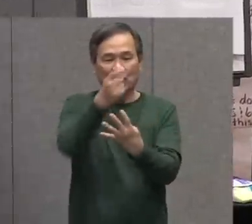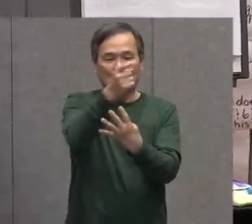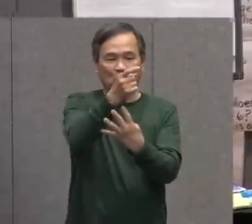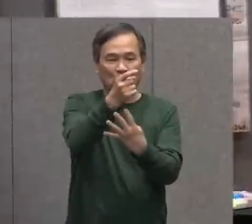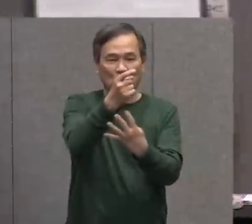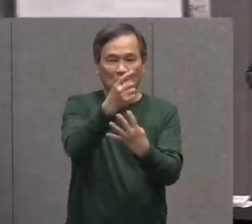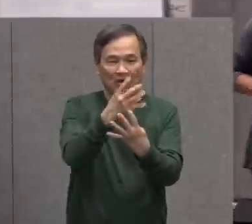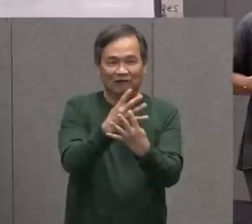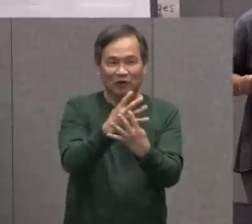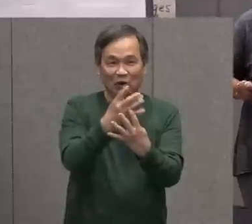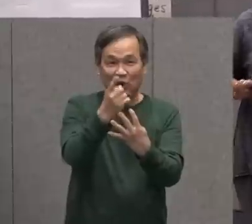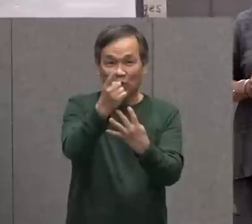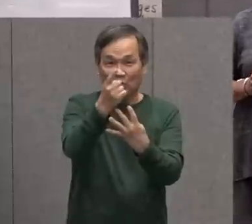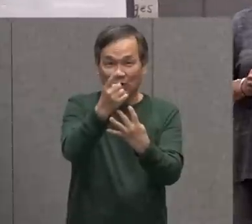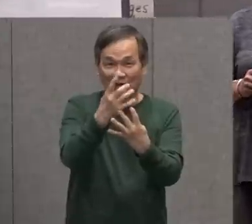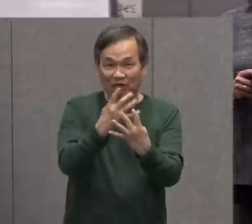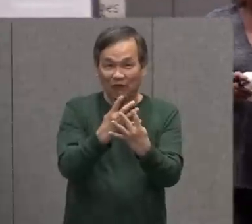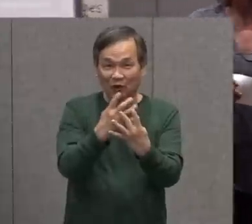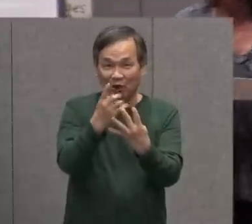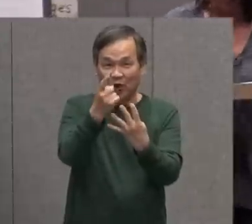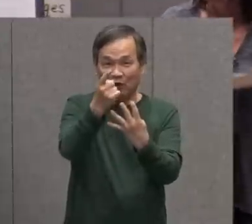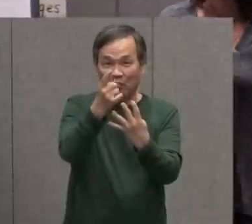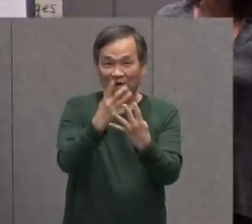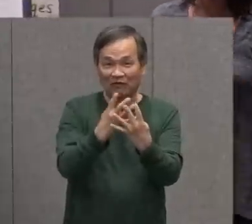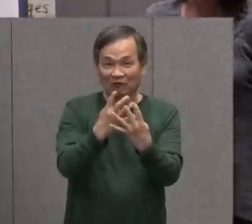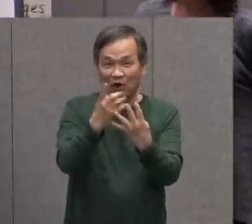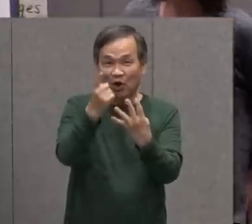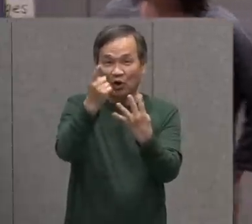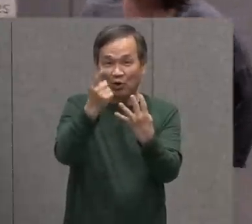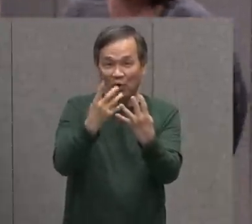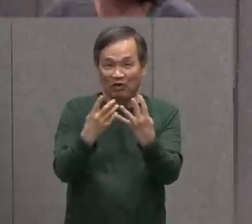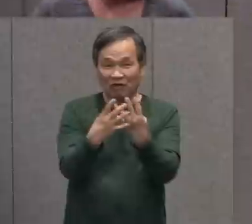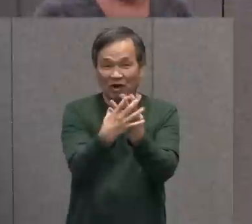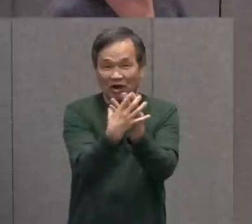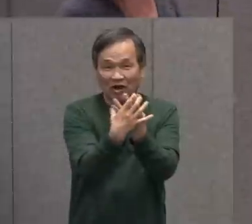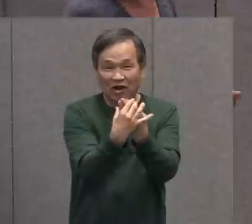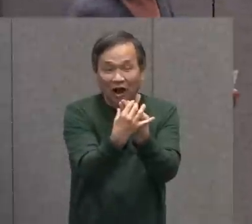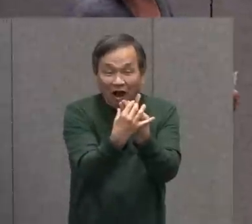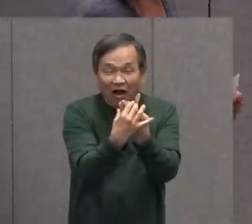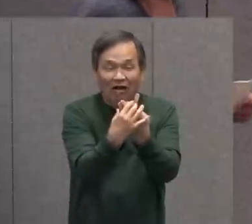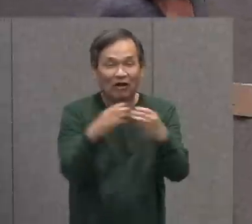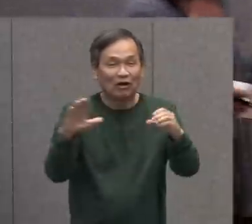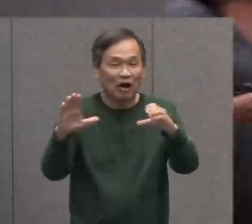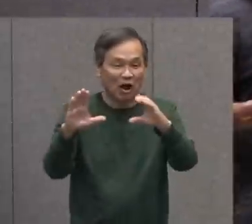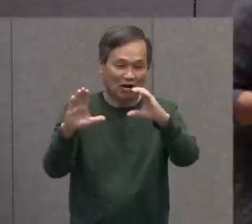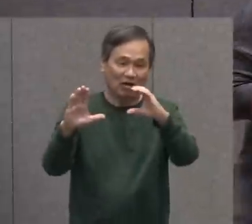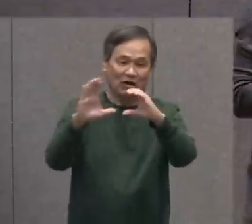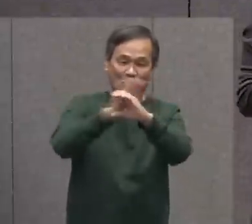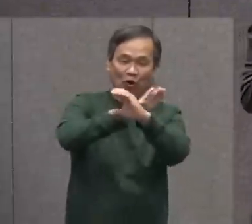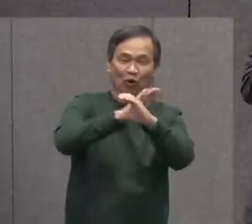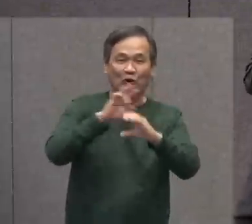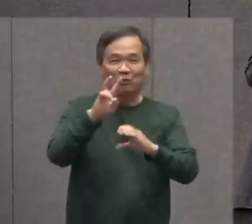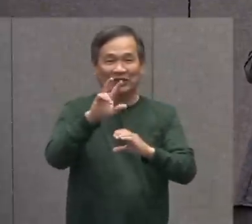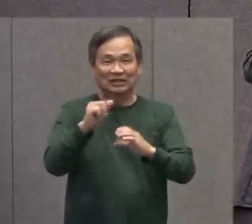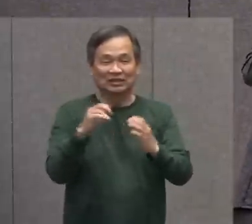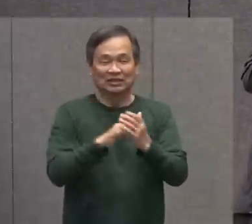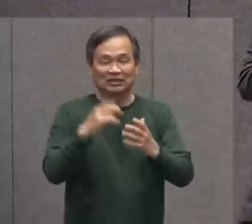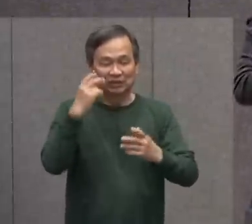four 1/4, what does that give us? Another hole, right? So we have